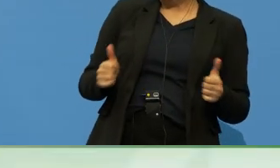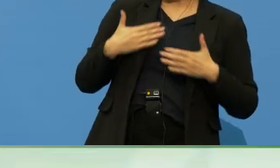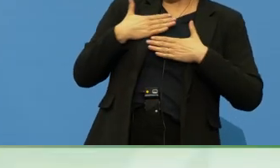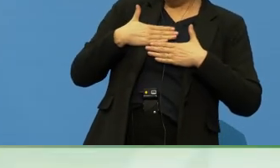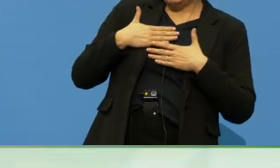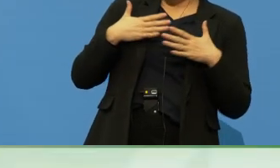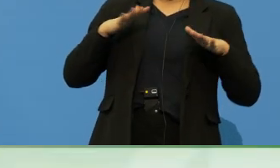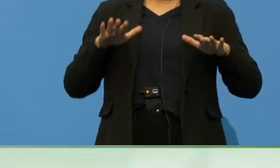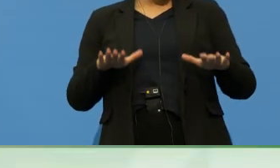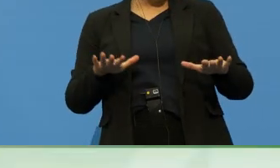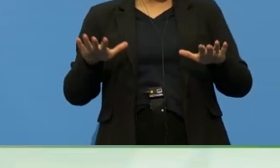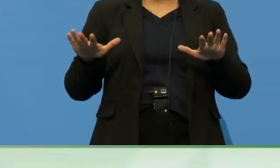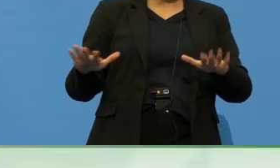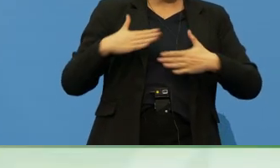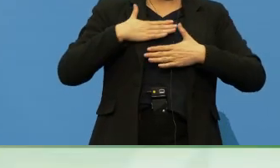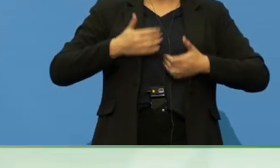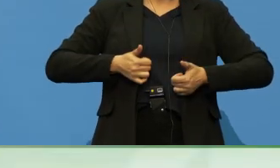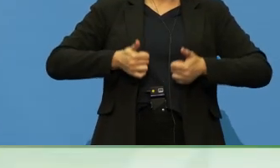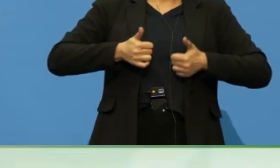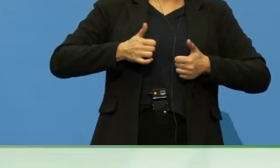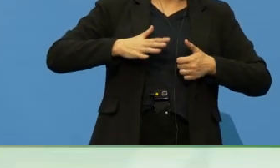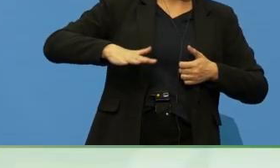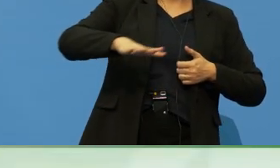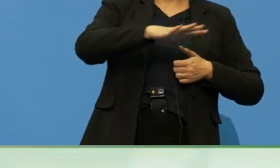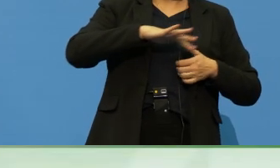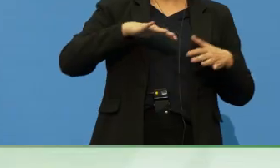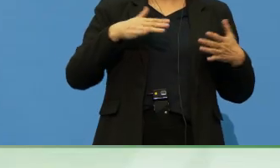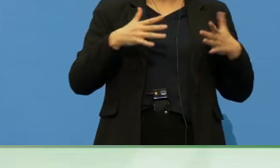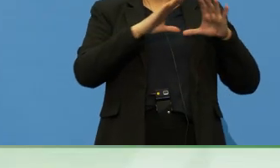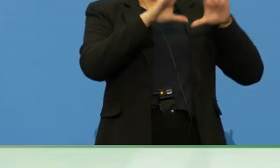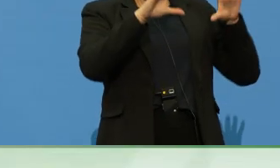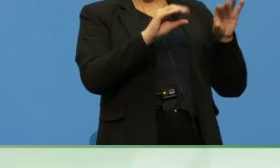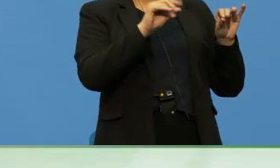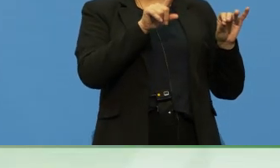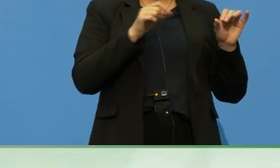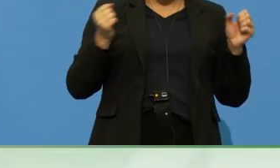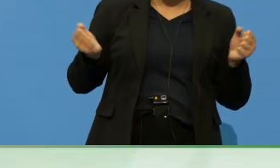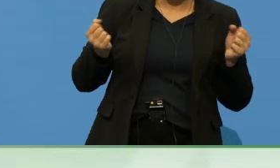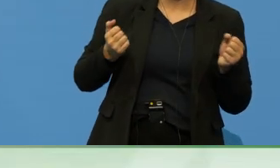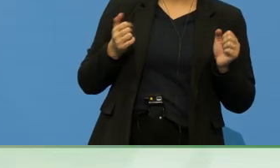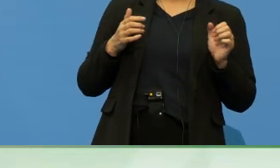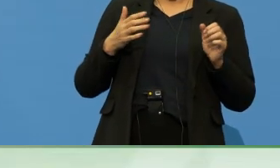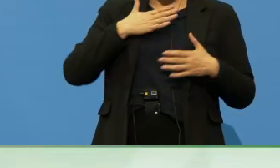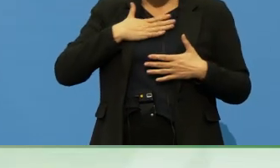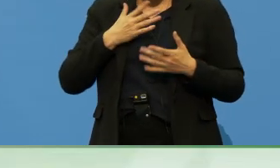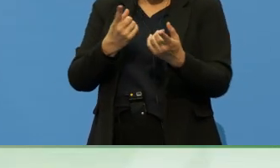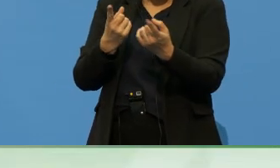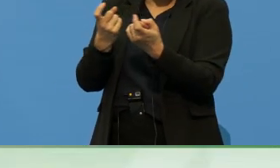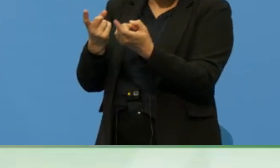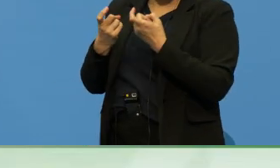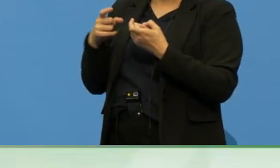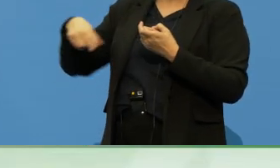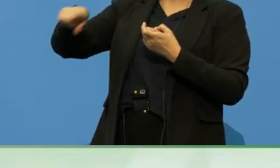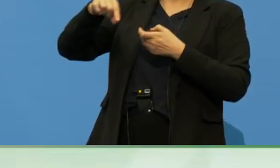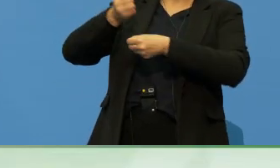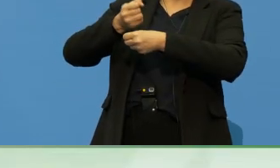more. They are putting more and more activities inside the offices, and they're trying to